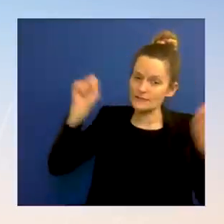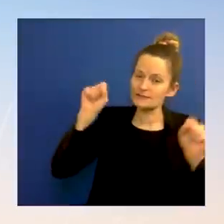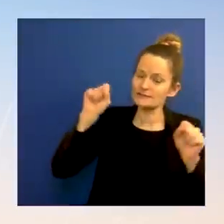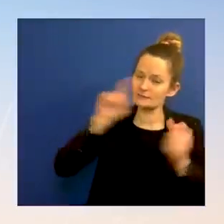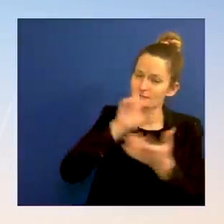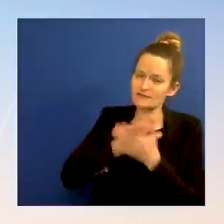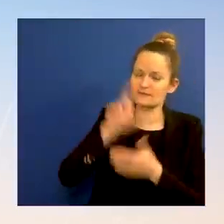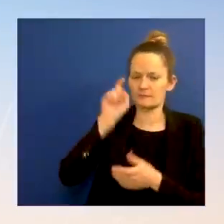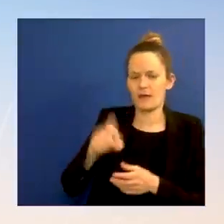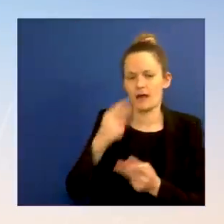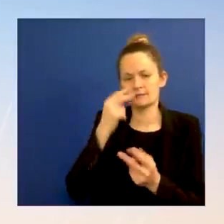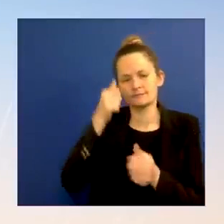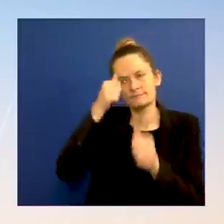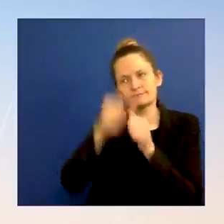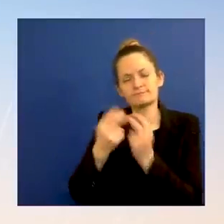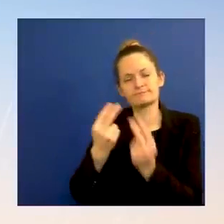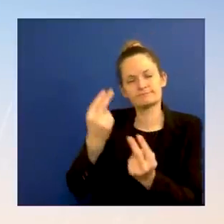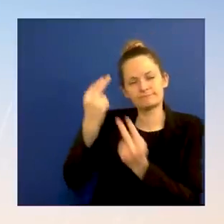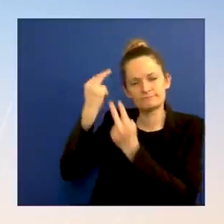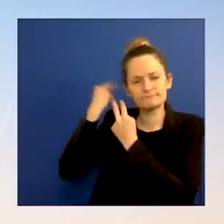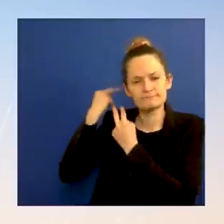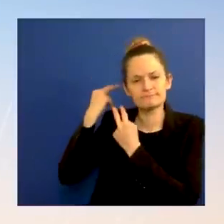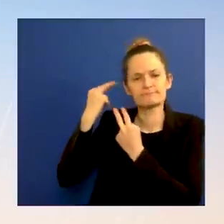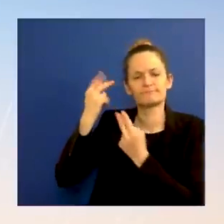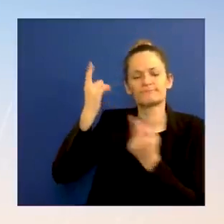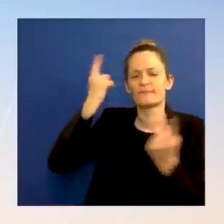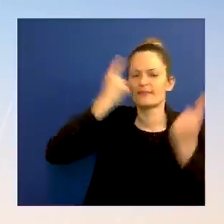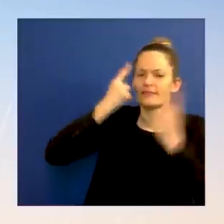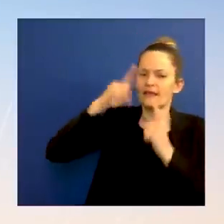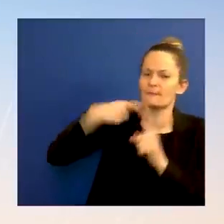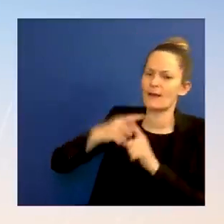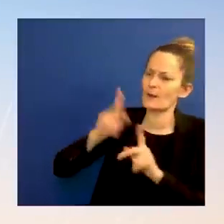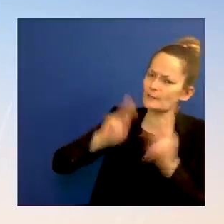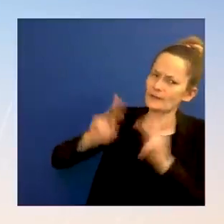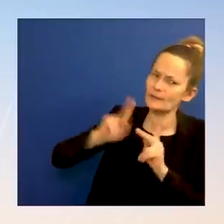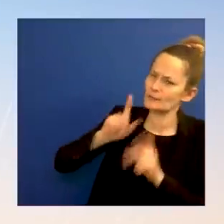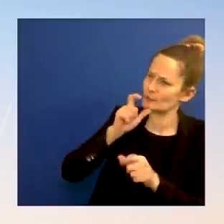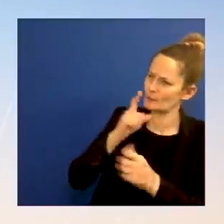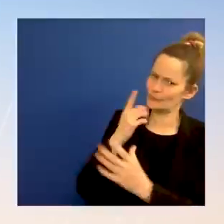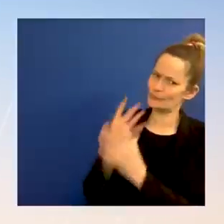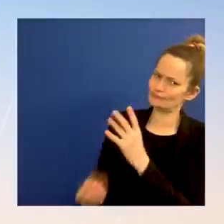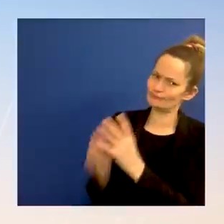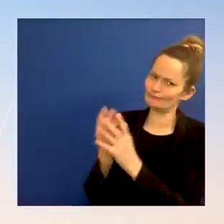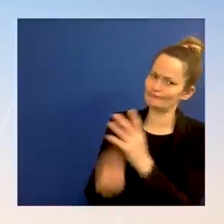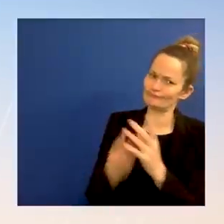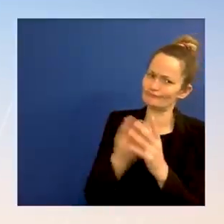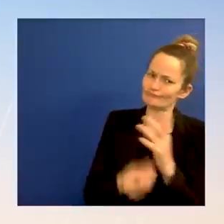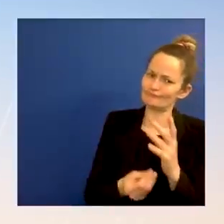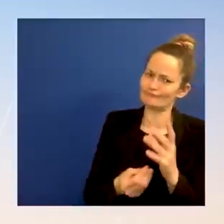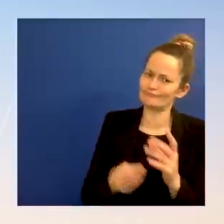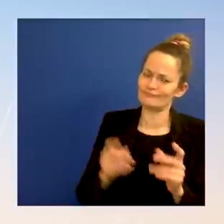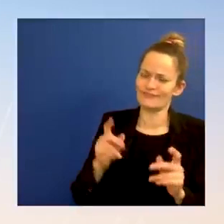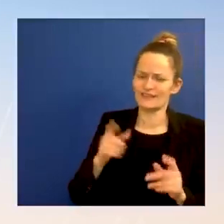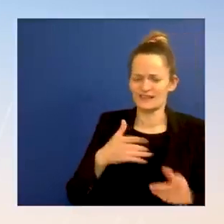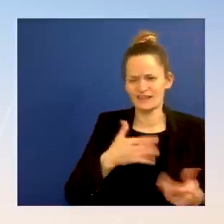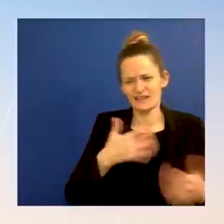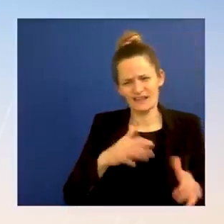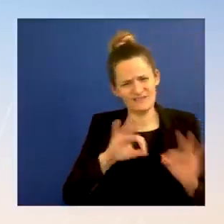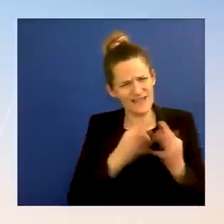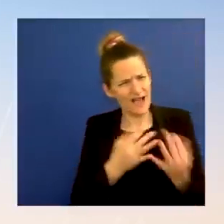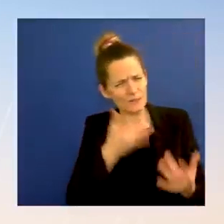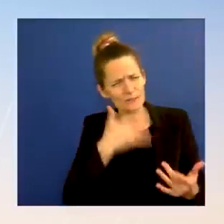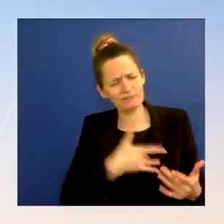lost, whose lives have been lost, and all of the loved ones who have lost loved ones. He talked about this in the State of the Union, right? In terms of a